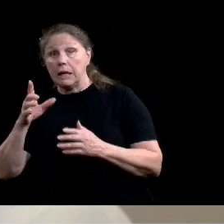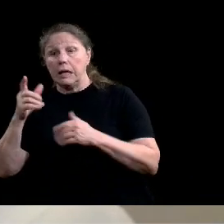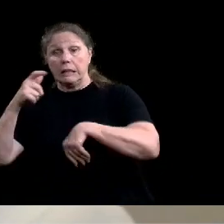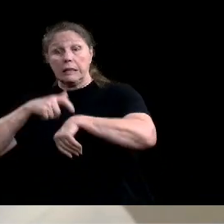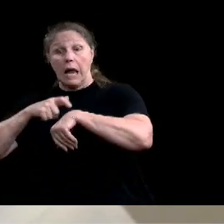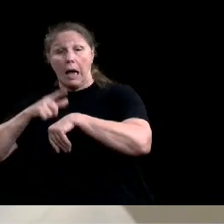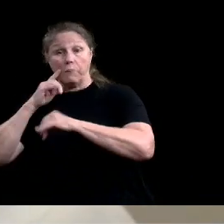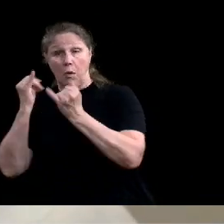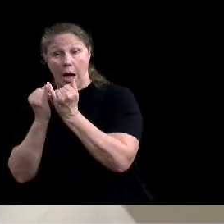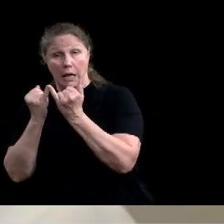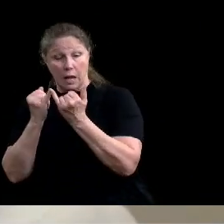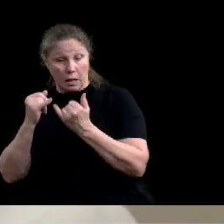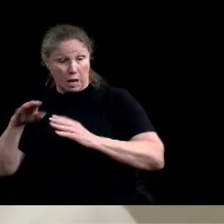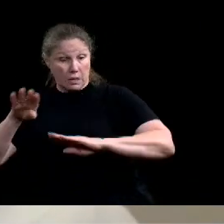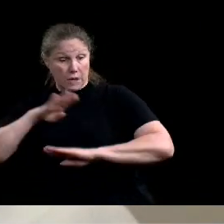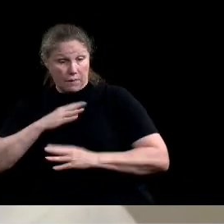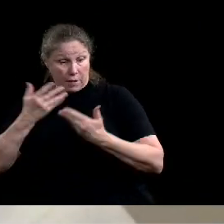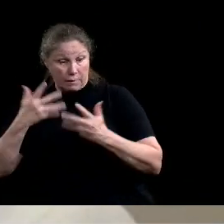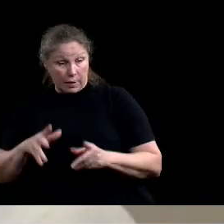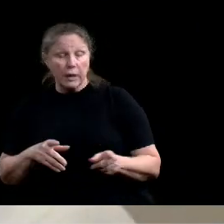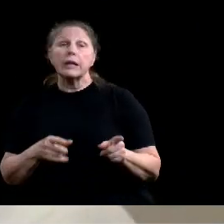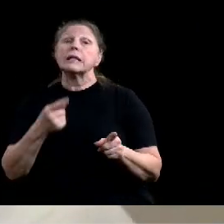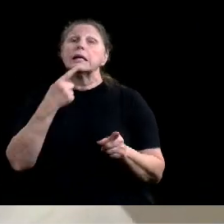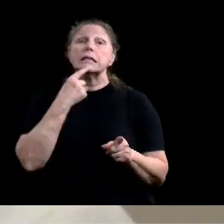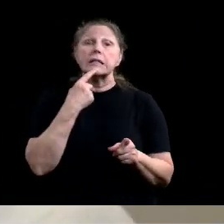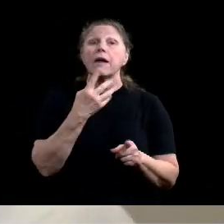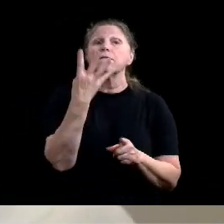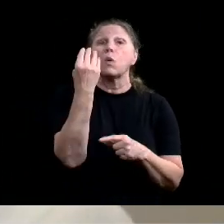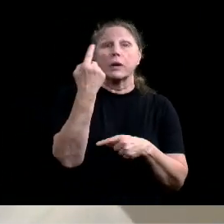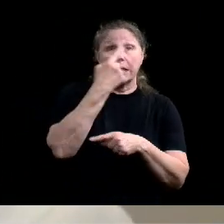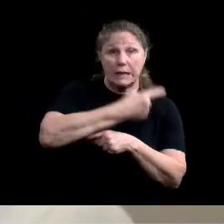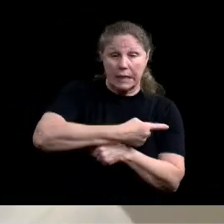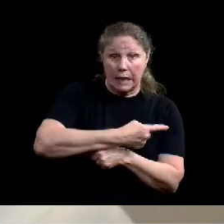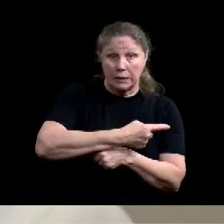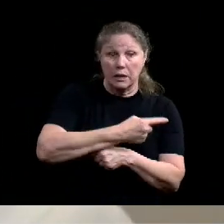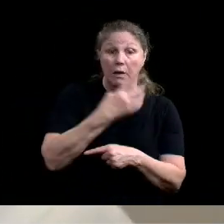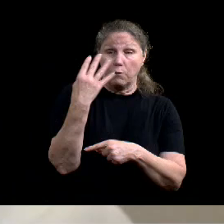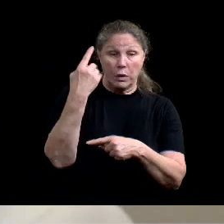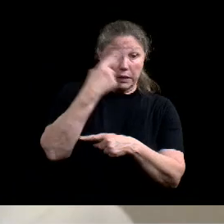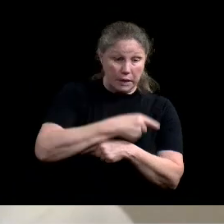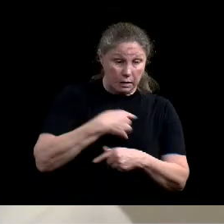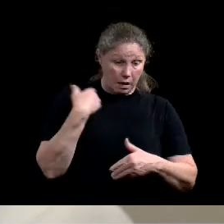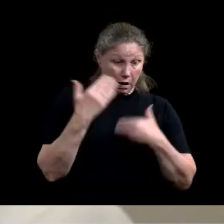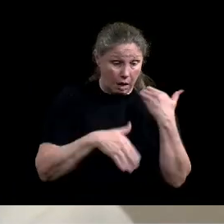every day until 14 days following the last exposure to the